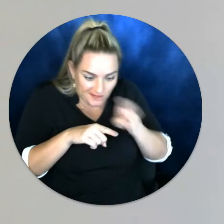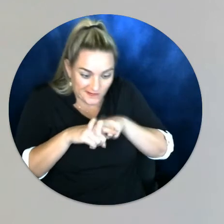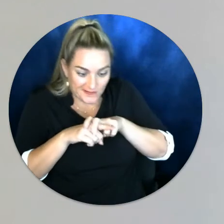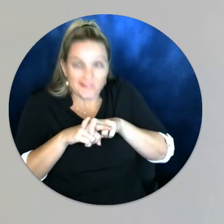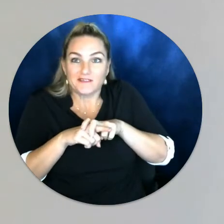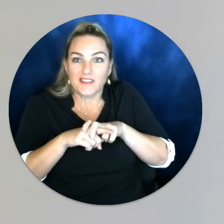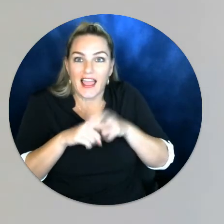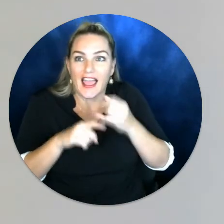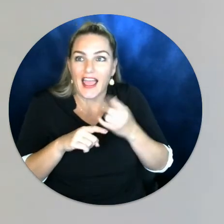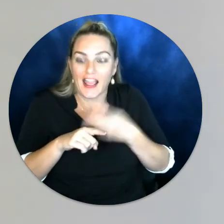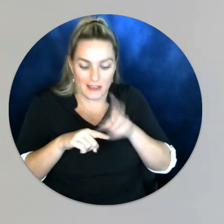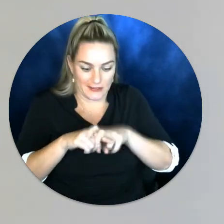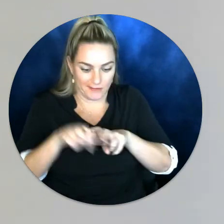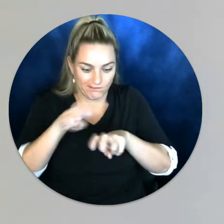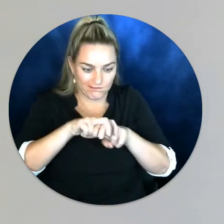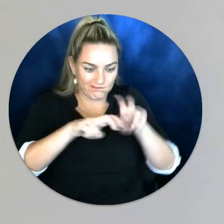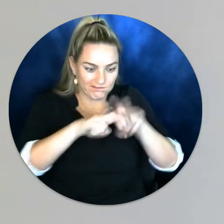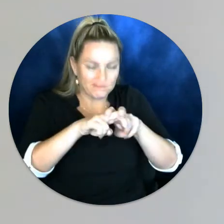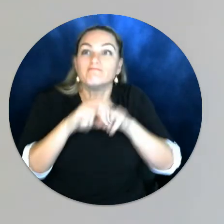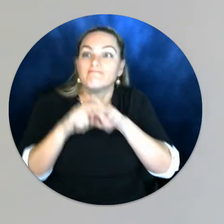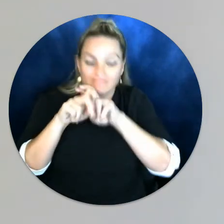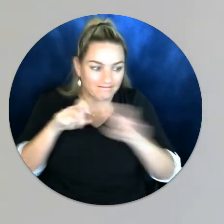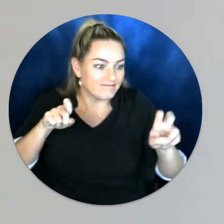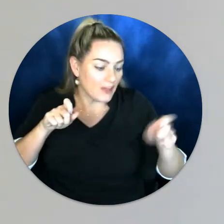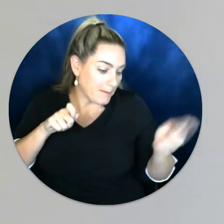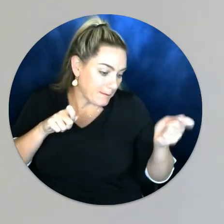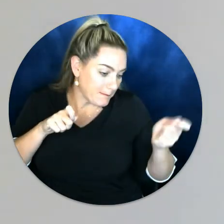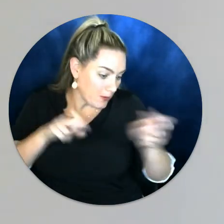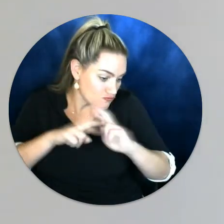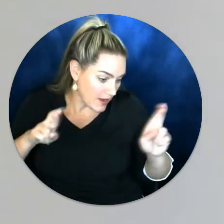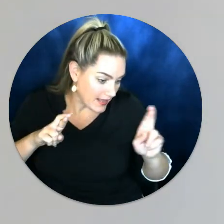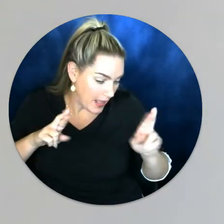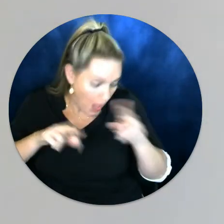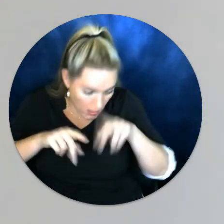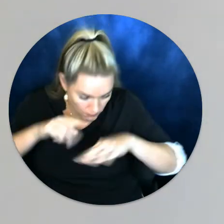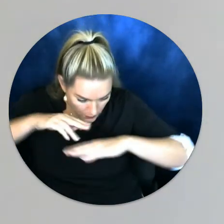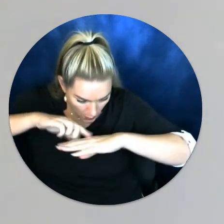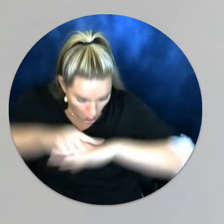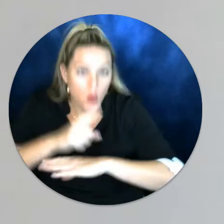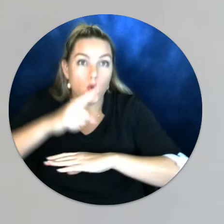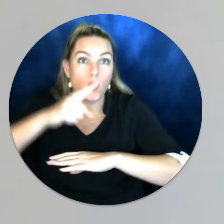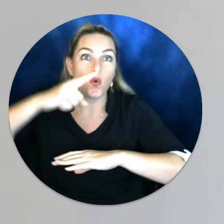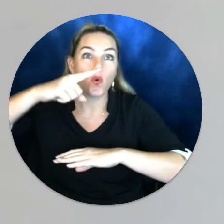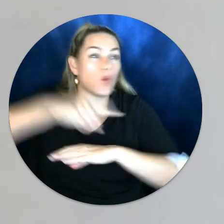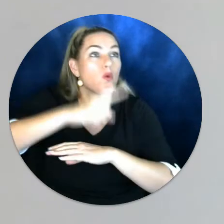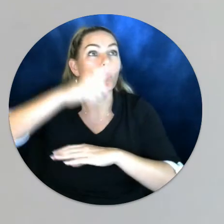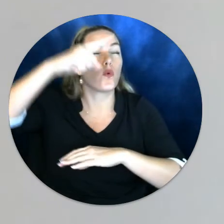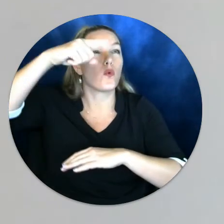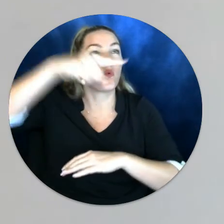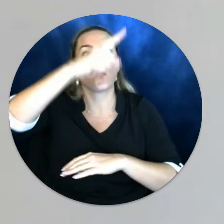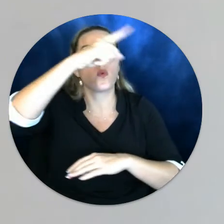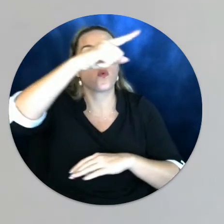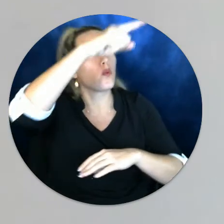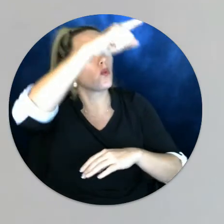on. The witch tapped the broomstick, and whoosh, they were gone.